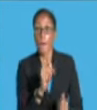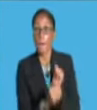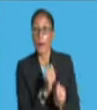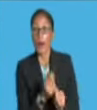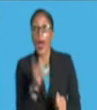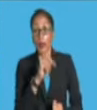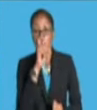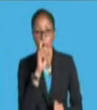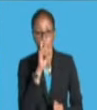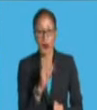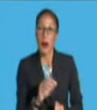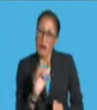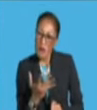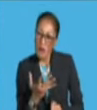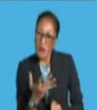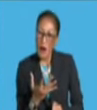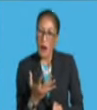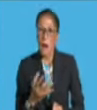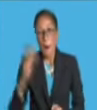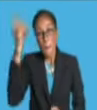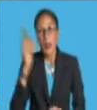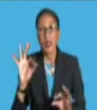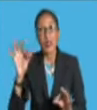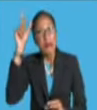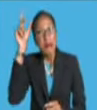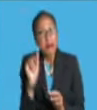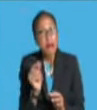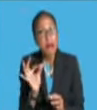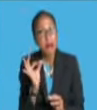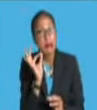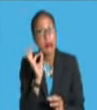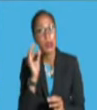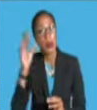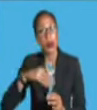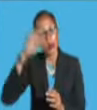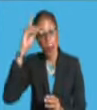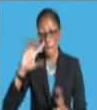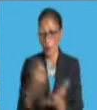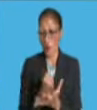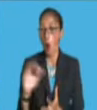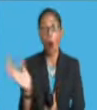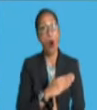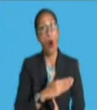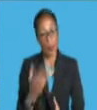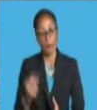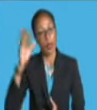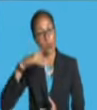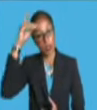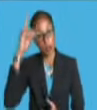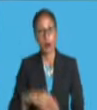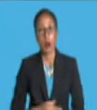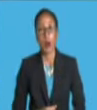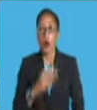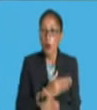sister. Although my parents had little education, they ensured that all their children received education at the time. They